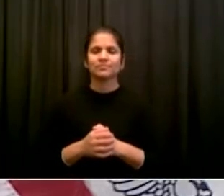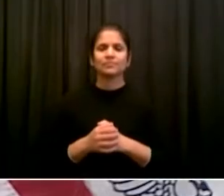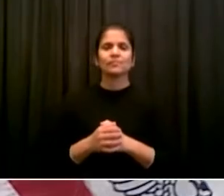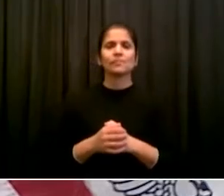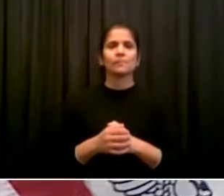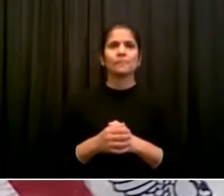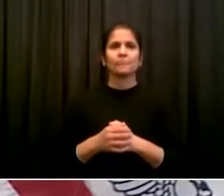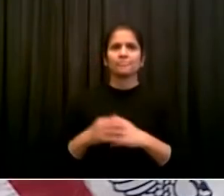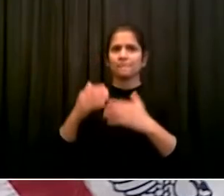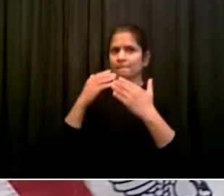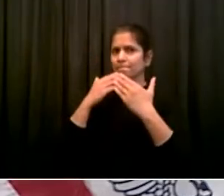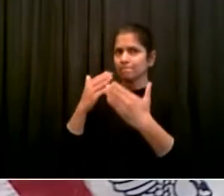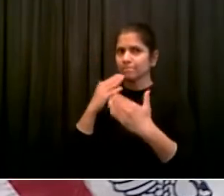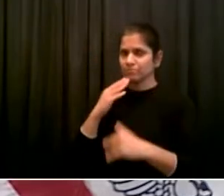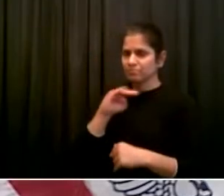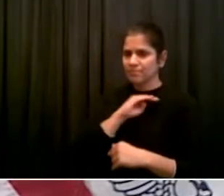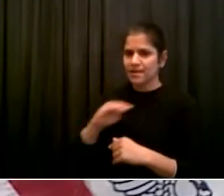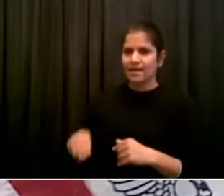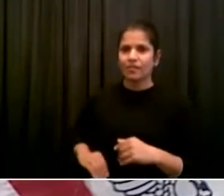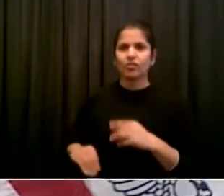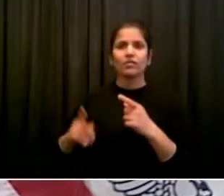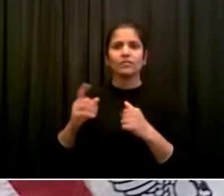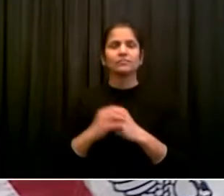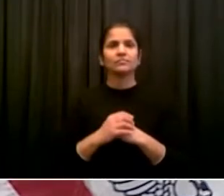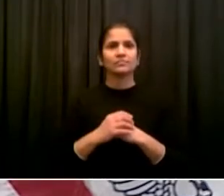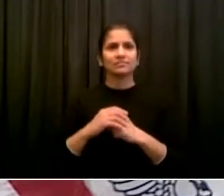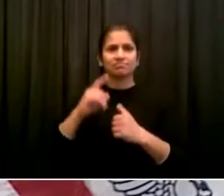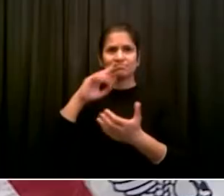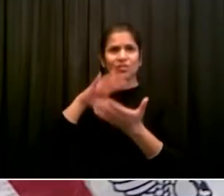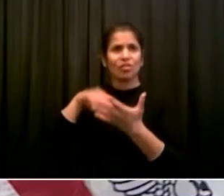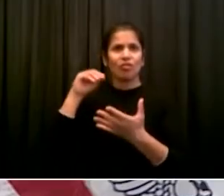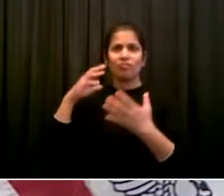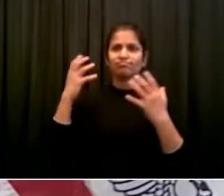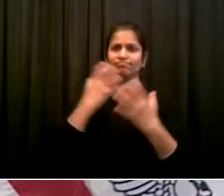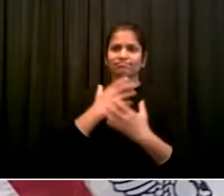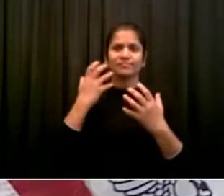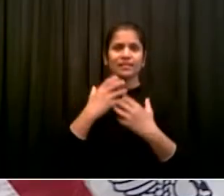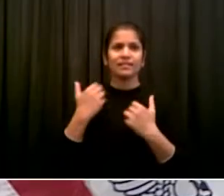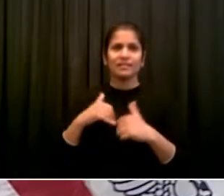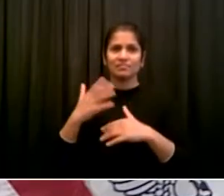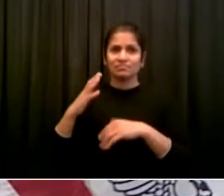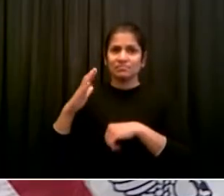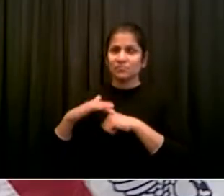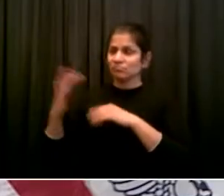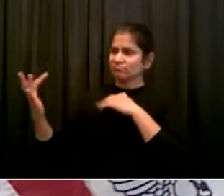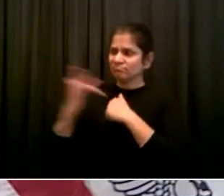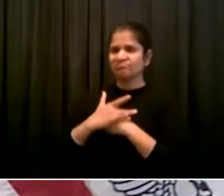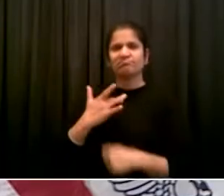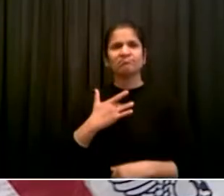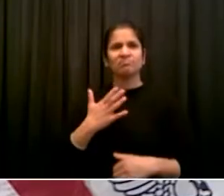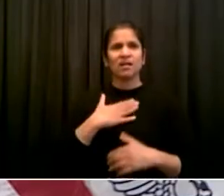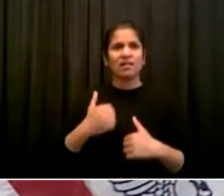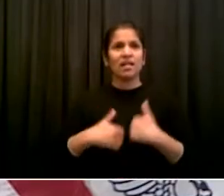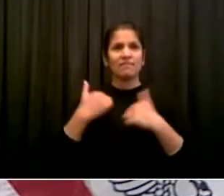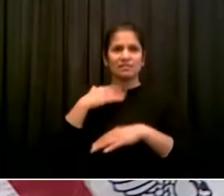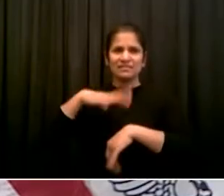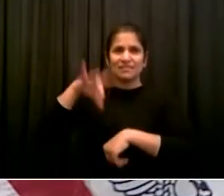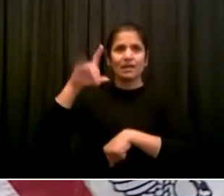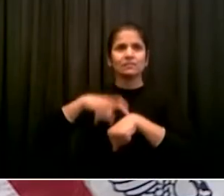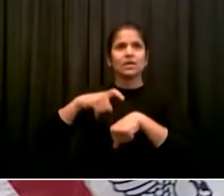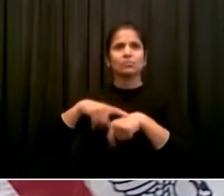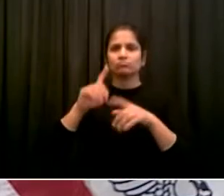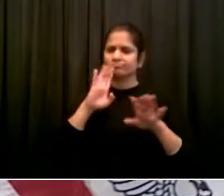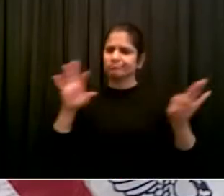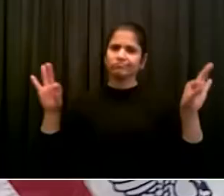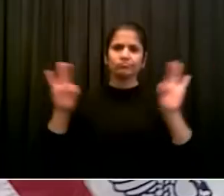de Blasio. I learned very early on in life that you find time for the things that matter, and this